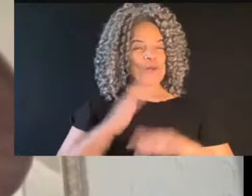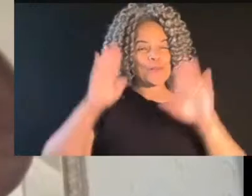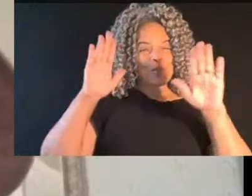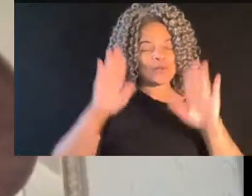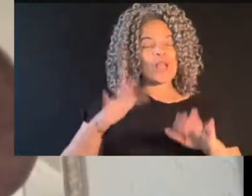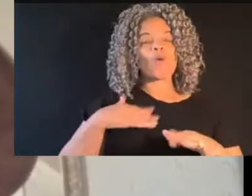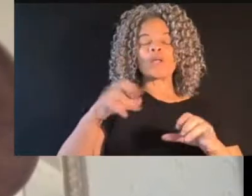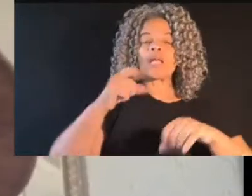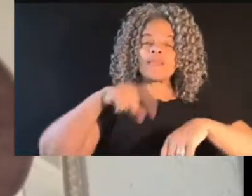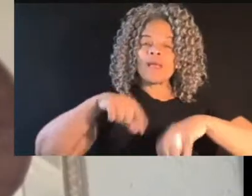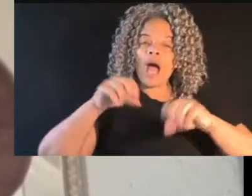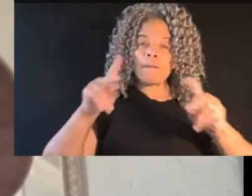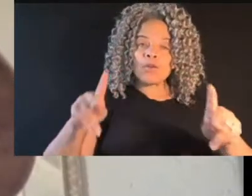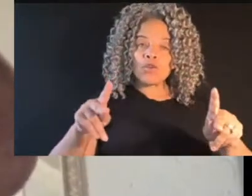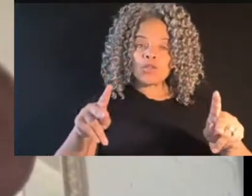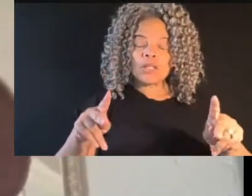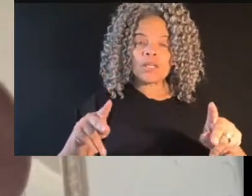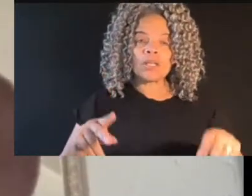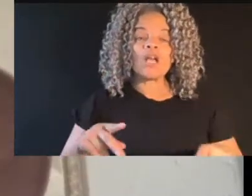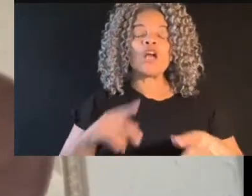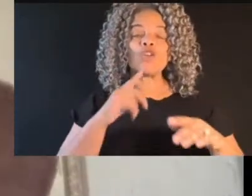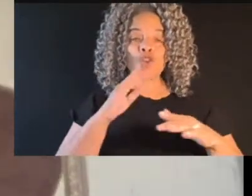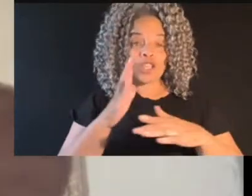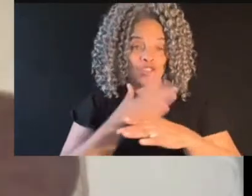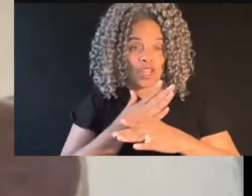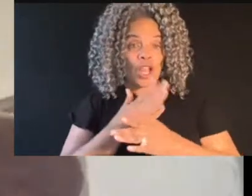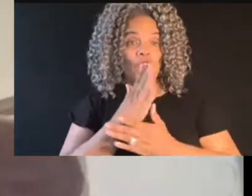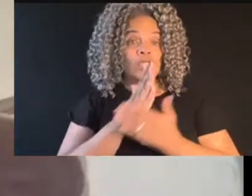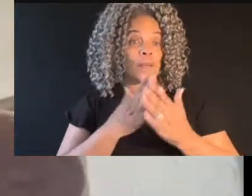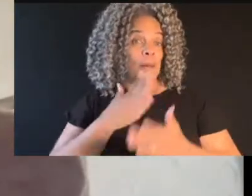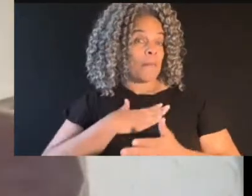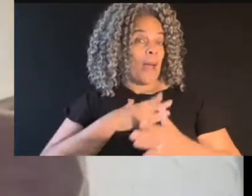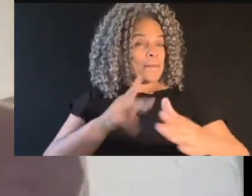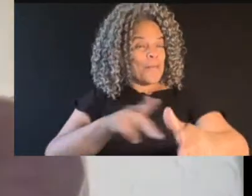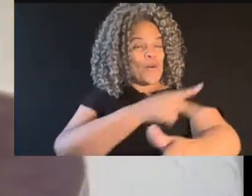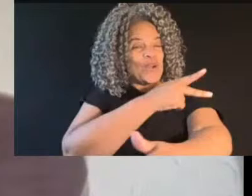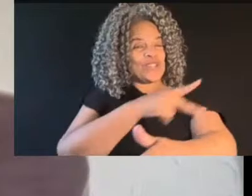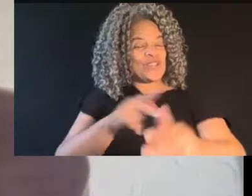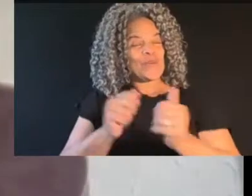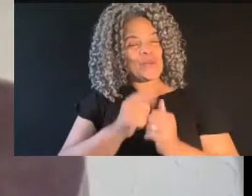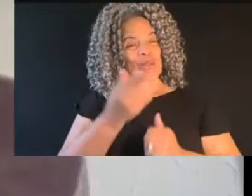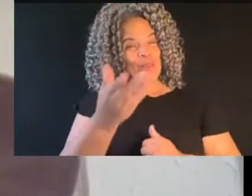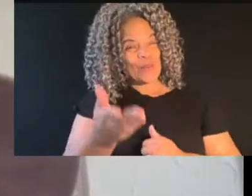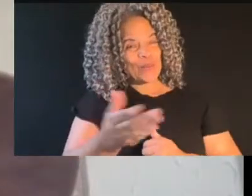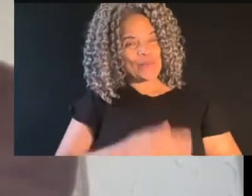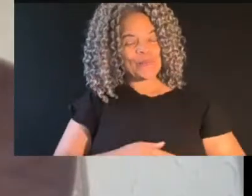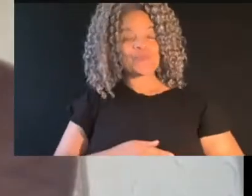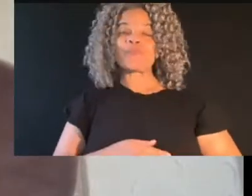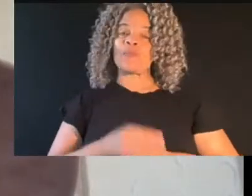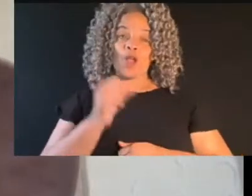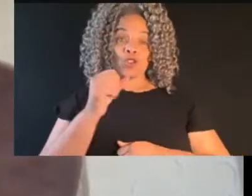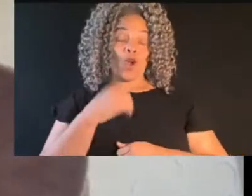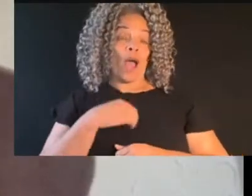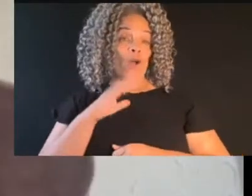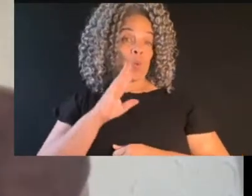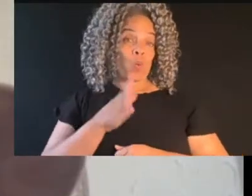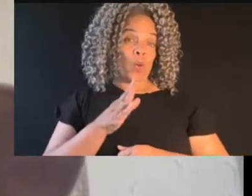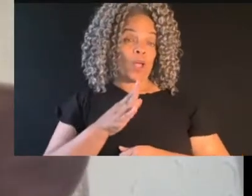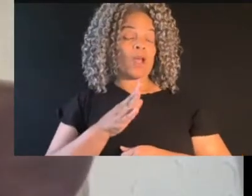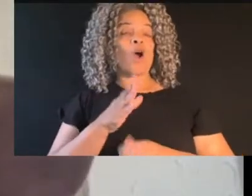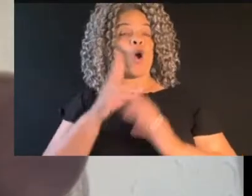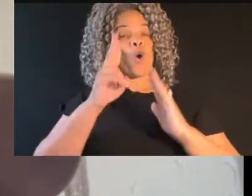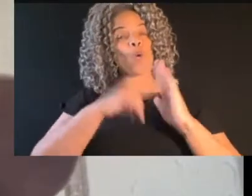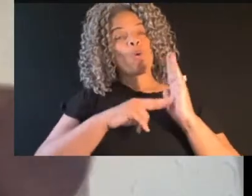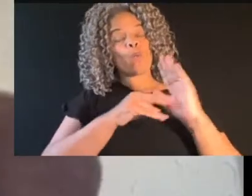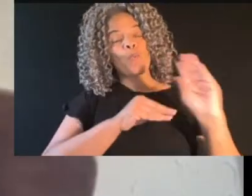take this opportunity to share some of my poetry with you. And so I will move through the